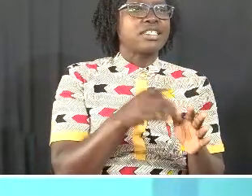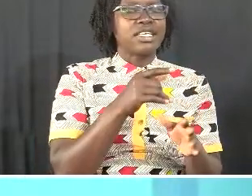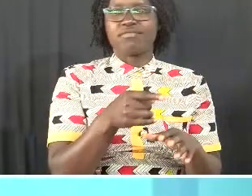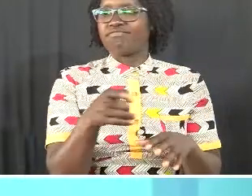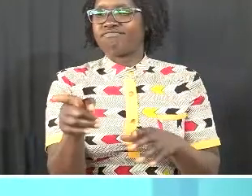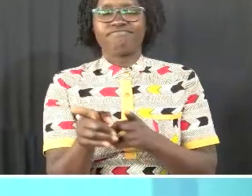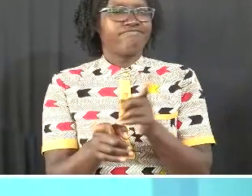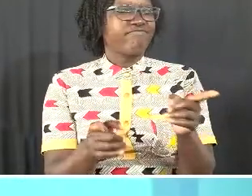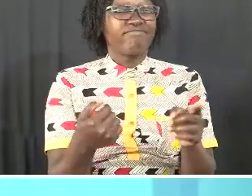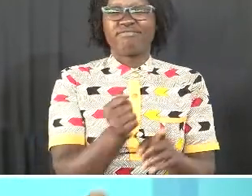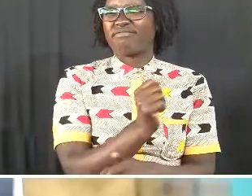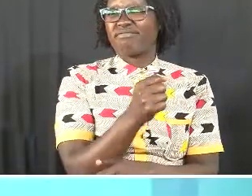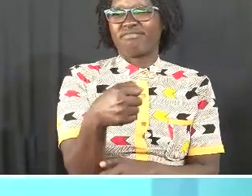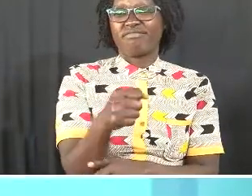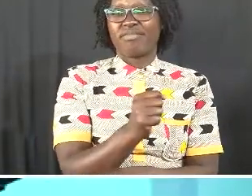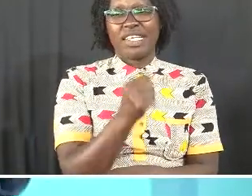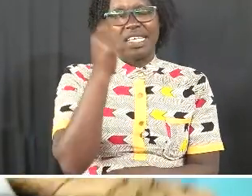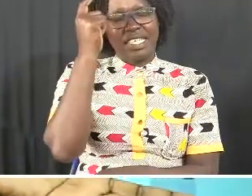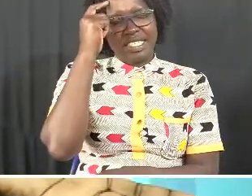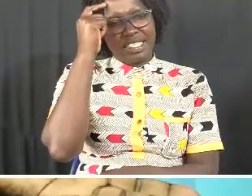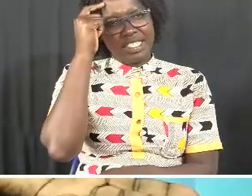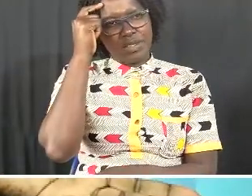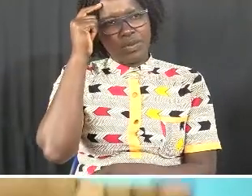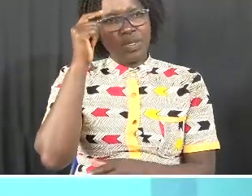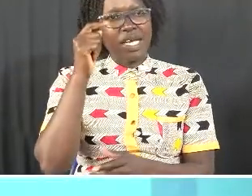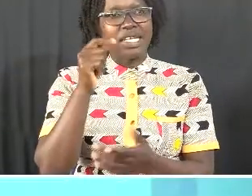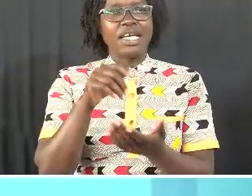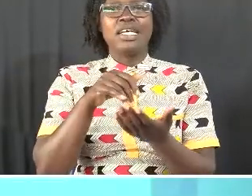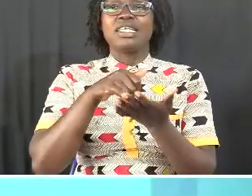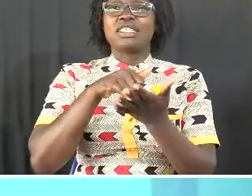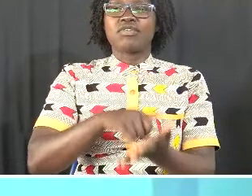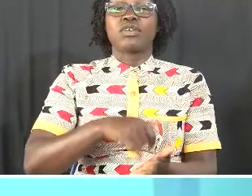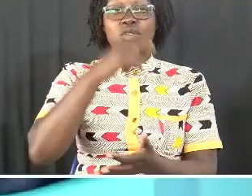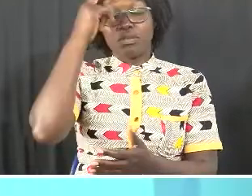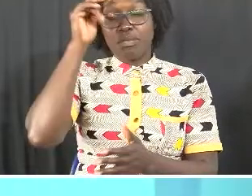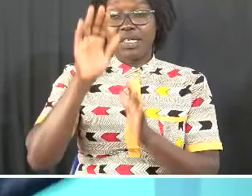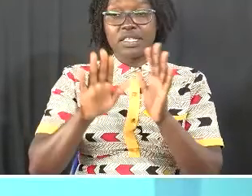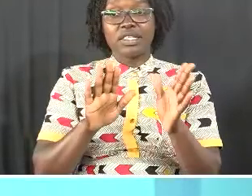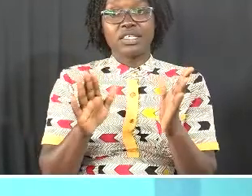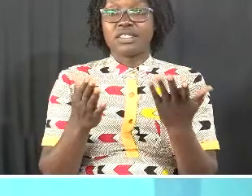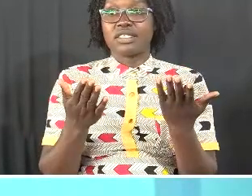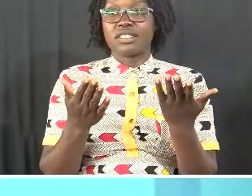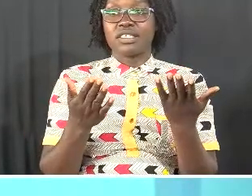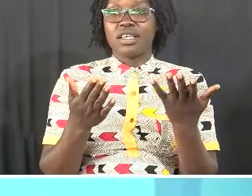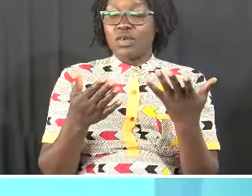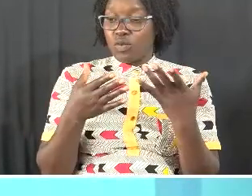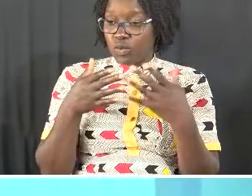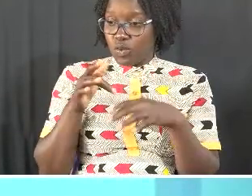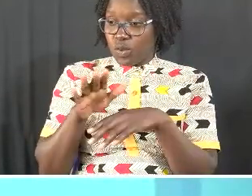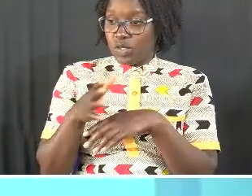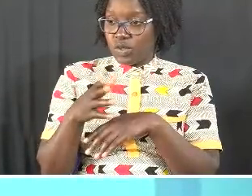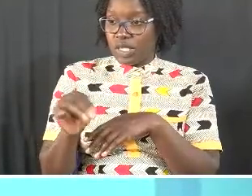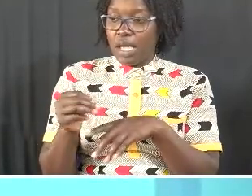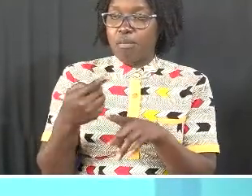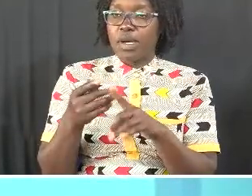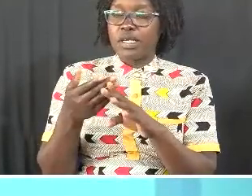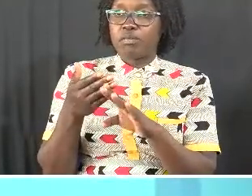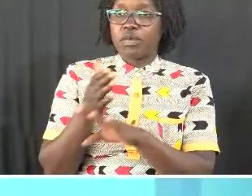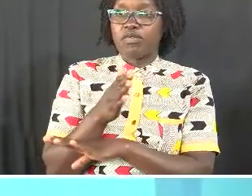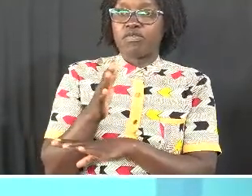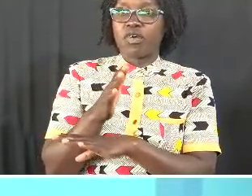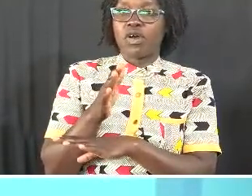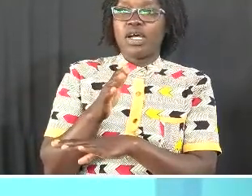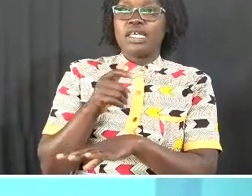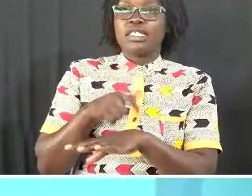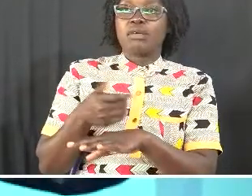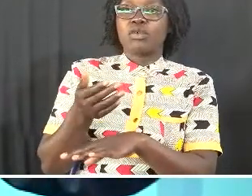way, thinking we are interested in their money. We have left their money for them. But before we get time